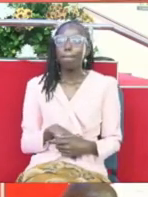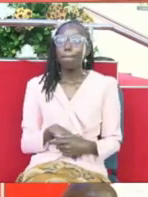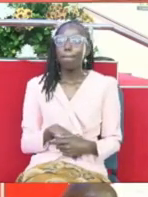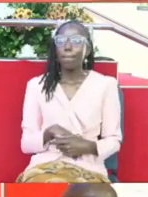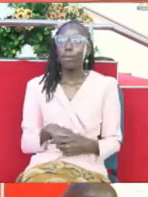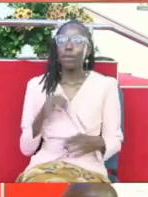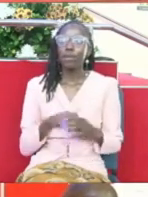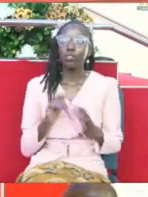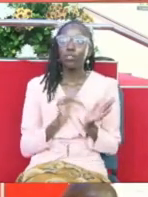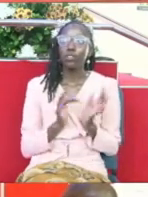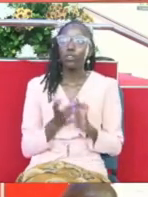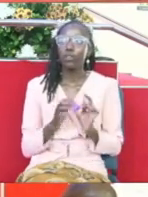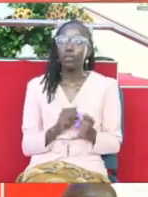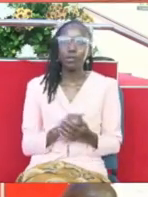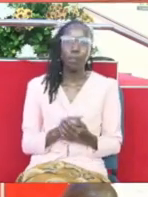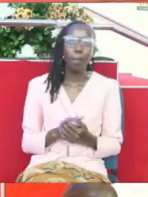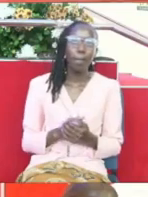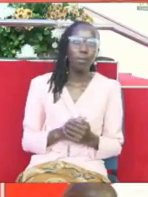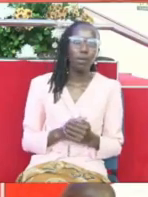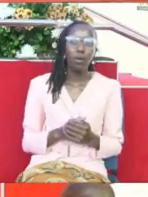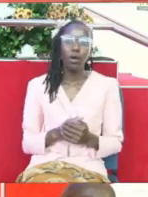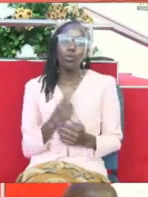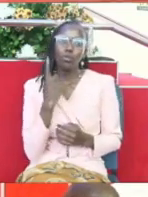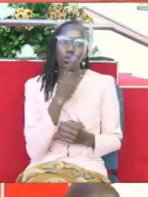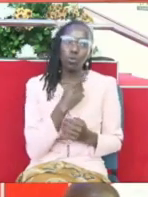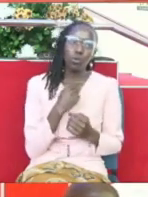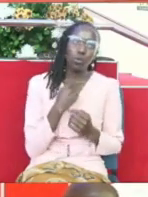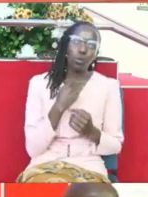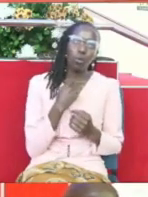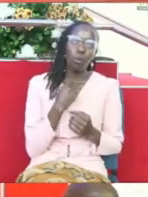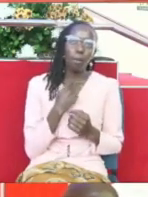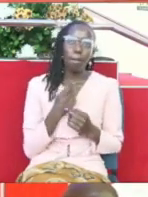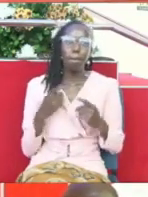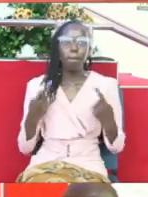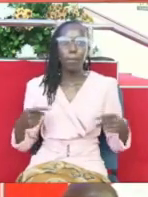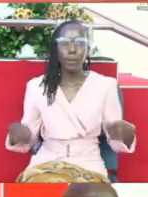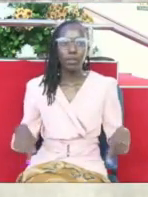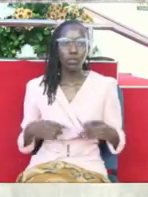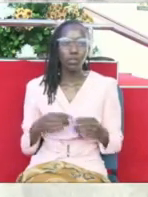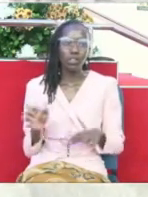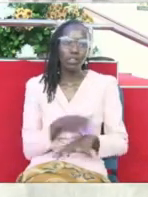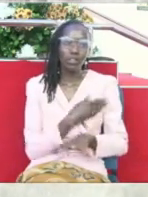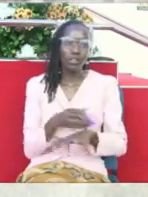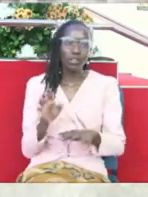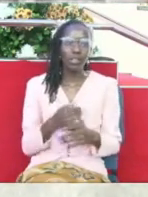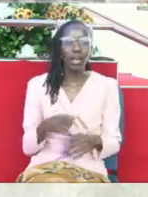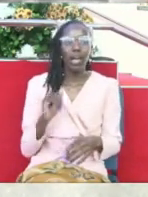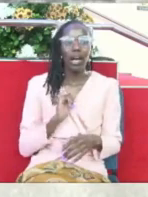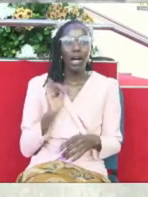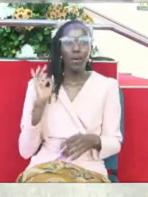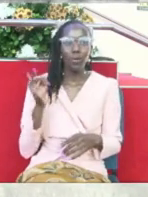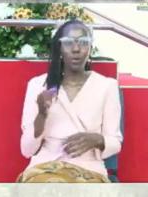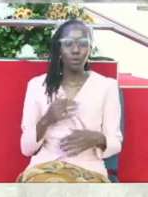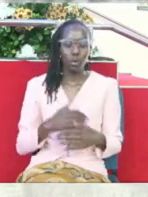in front of my melody. You are all that matters. You